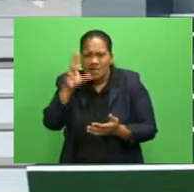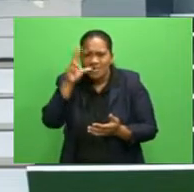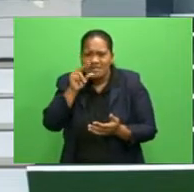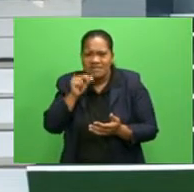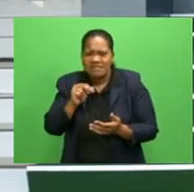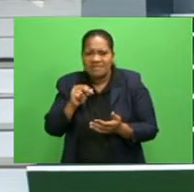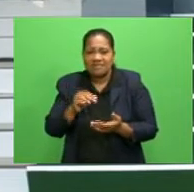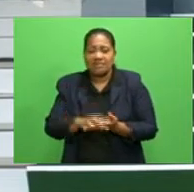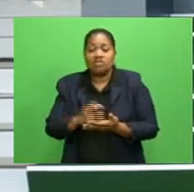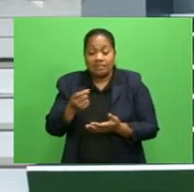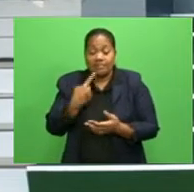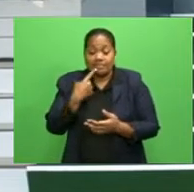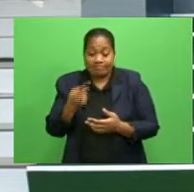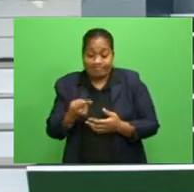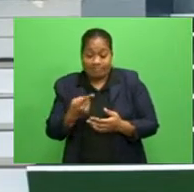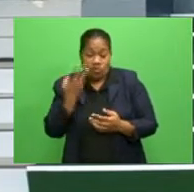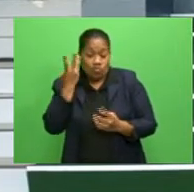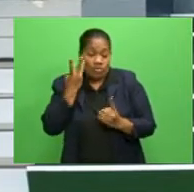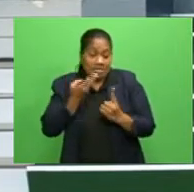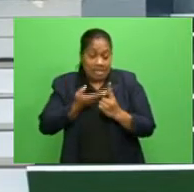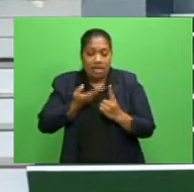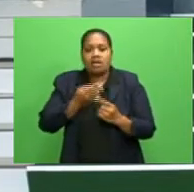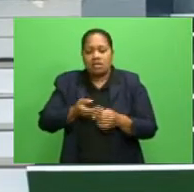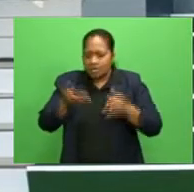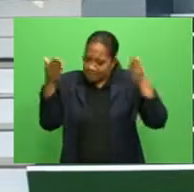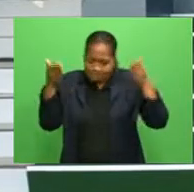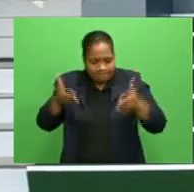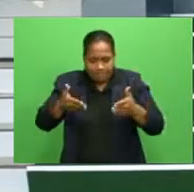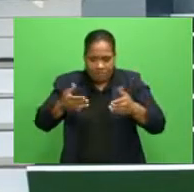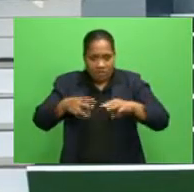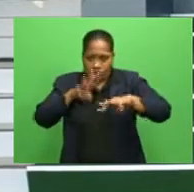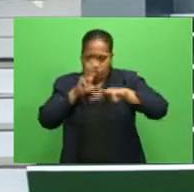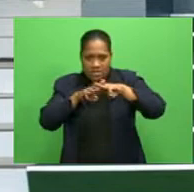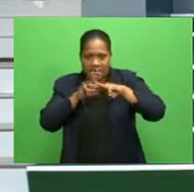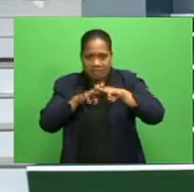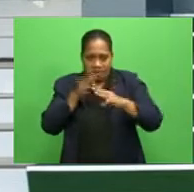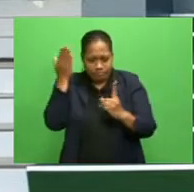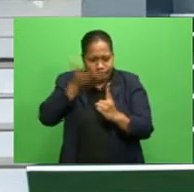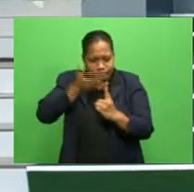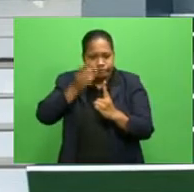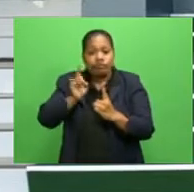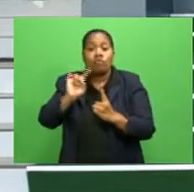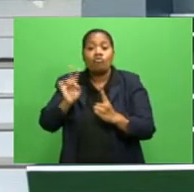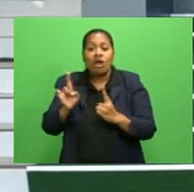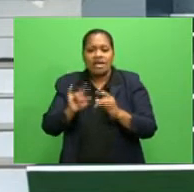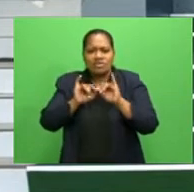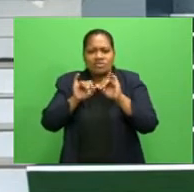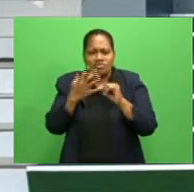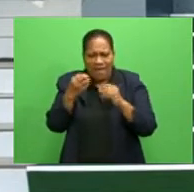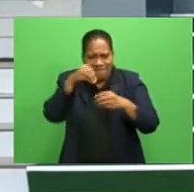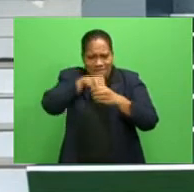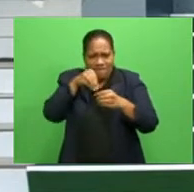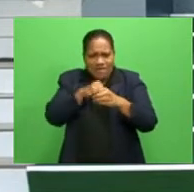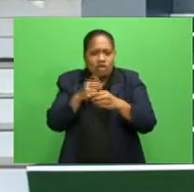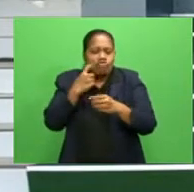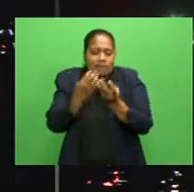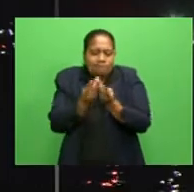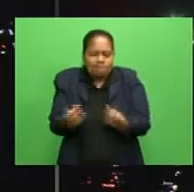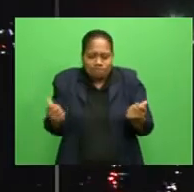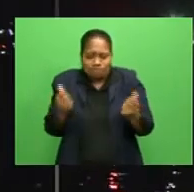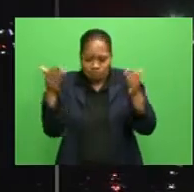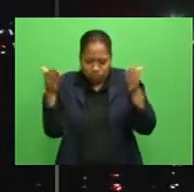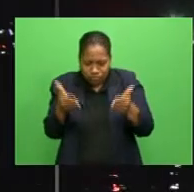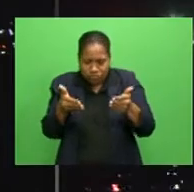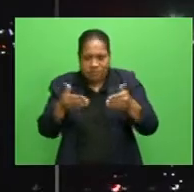that suspended SODELPA remains focused on uniting members by repairing relationships. Lena Rees, FBC News.